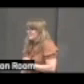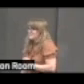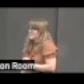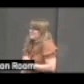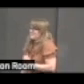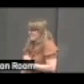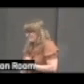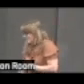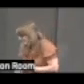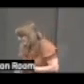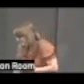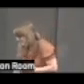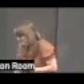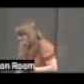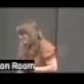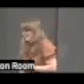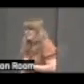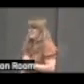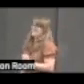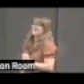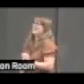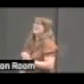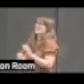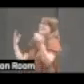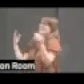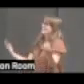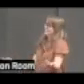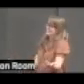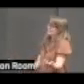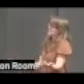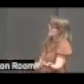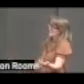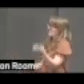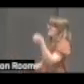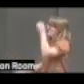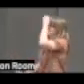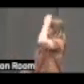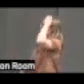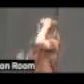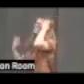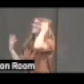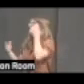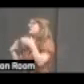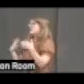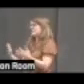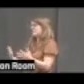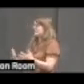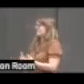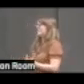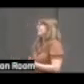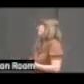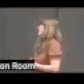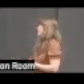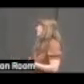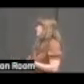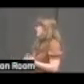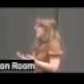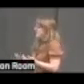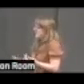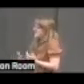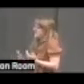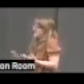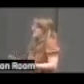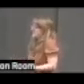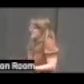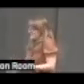And they went on like that for 30 minutes, right? Just moaning at each other and being like, I don't know,